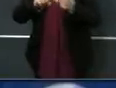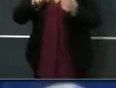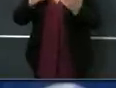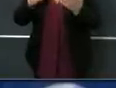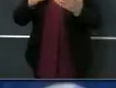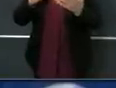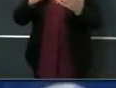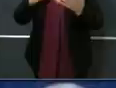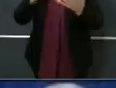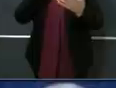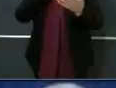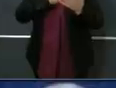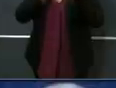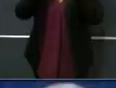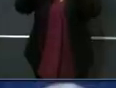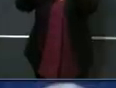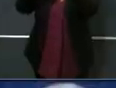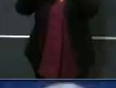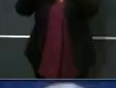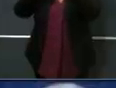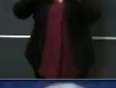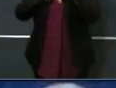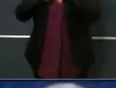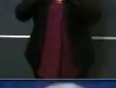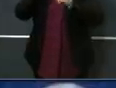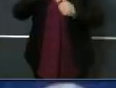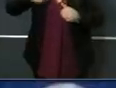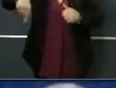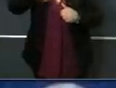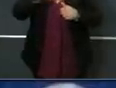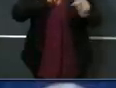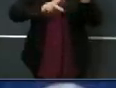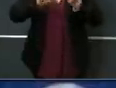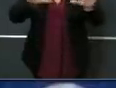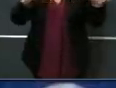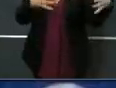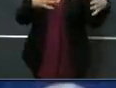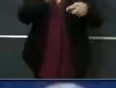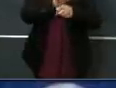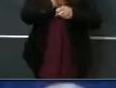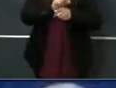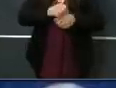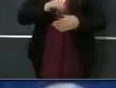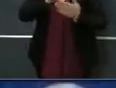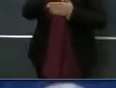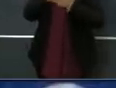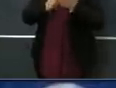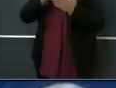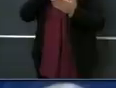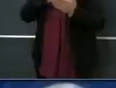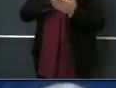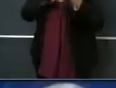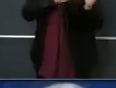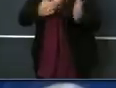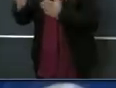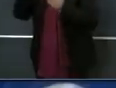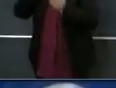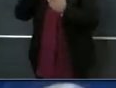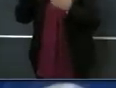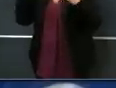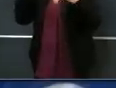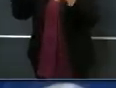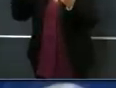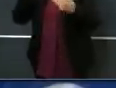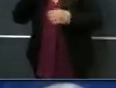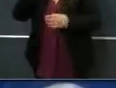goals that we set forth just in that one category of the 6. Again, on that roadmap to recovery. So with that,